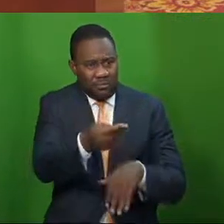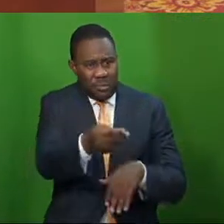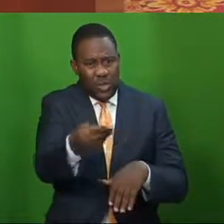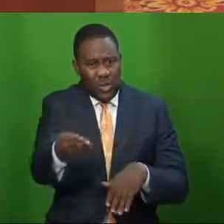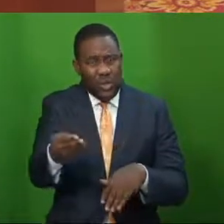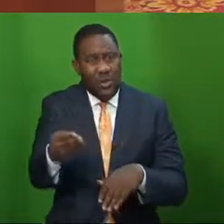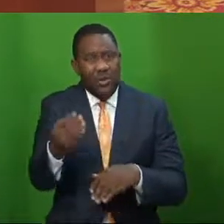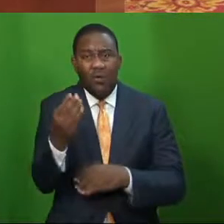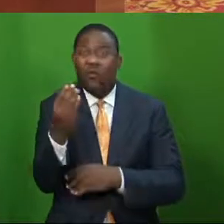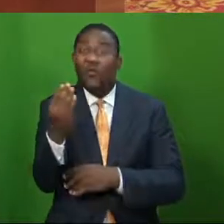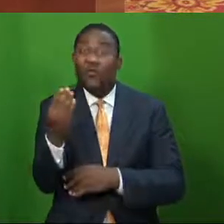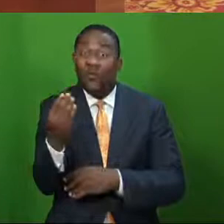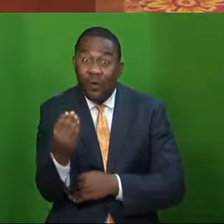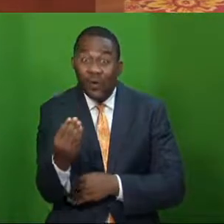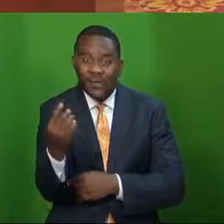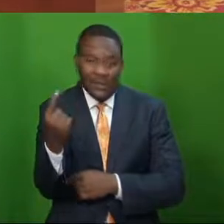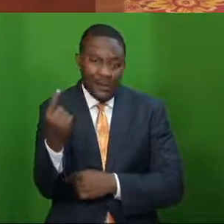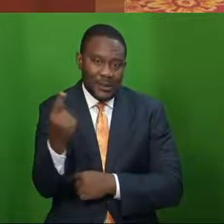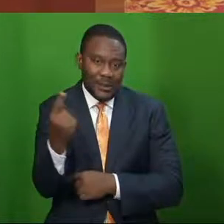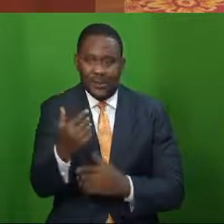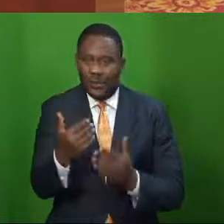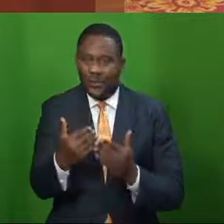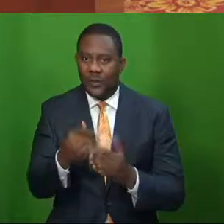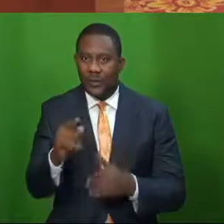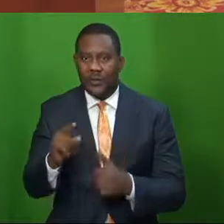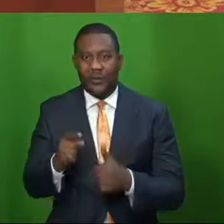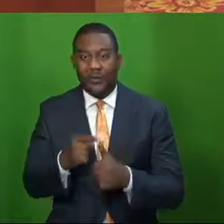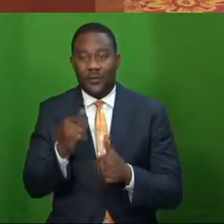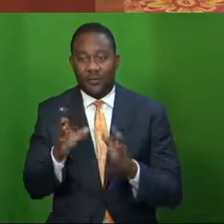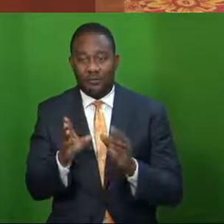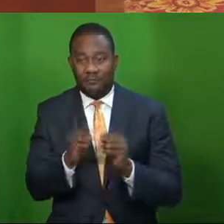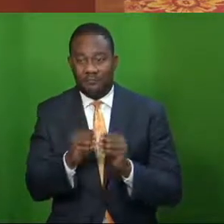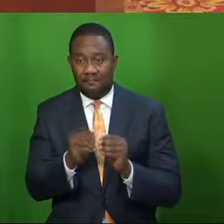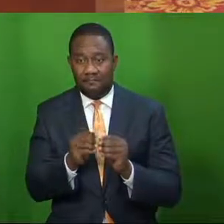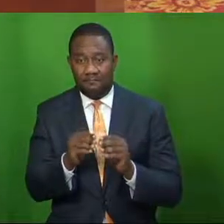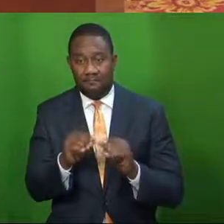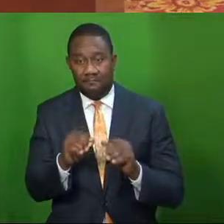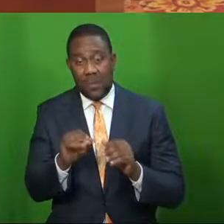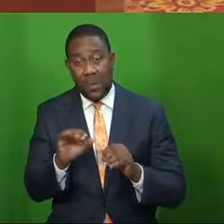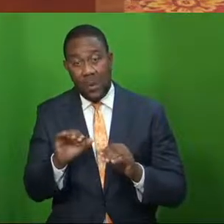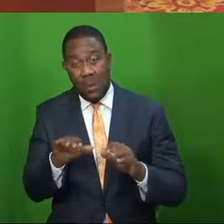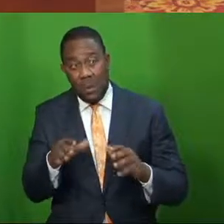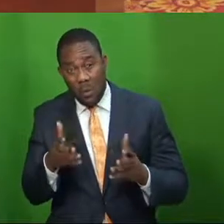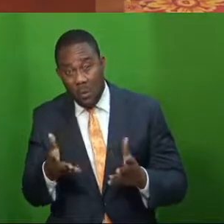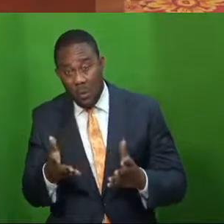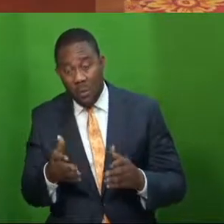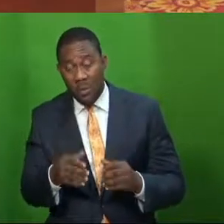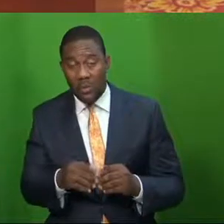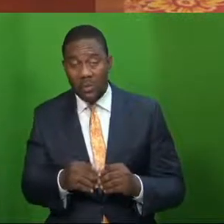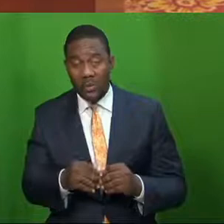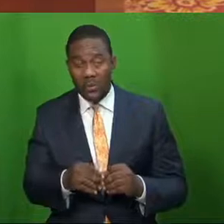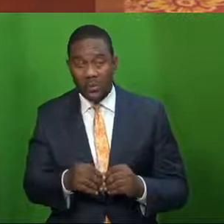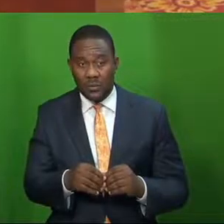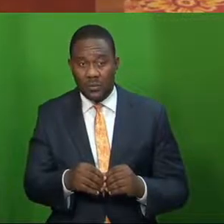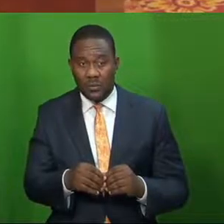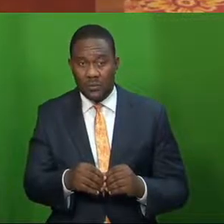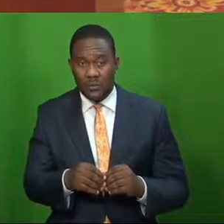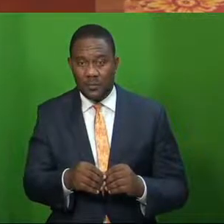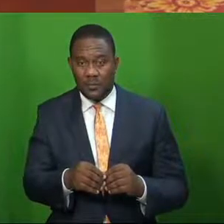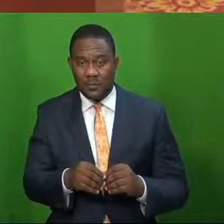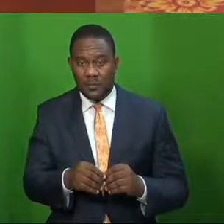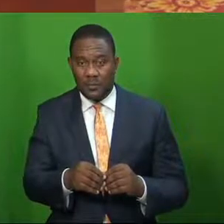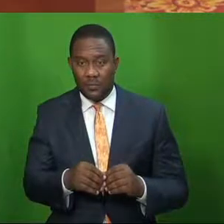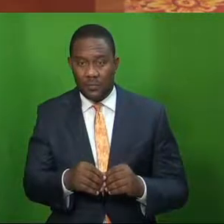before the first meeting, or even the first few weeks before into the